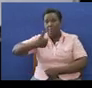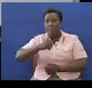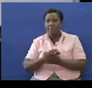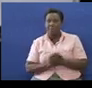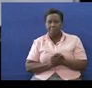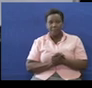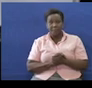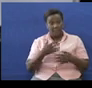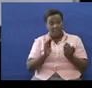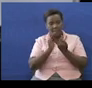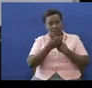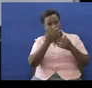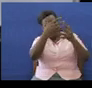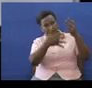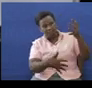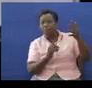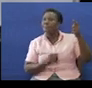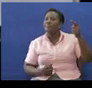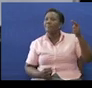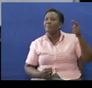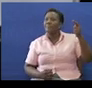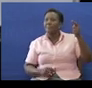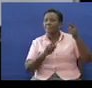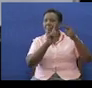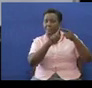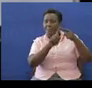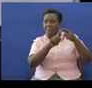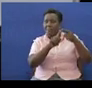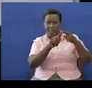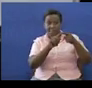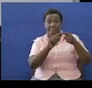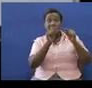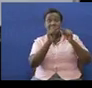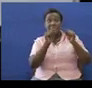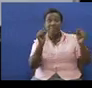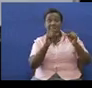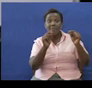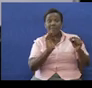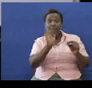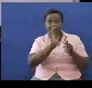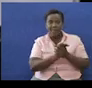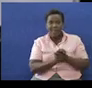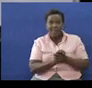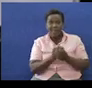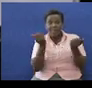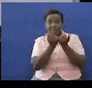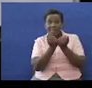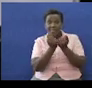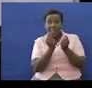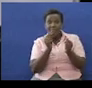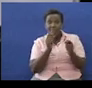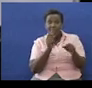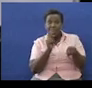develop the following adaptation. The first thing is that those plants, their leaves